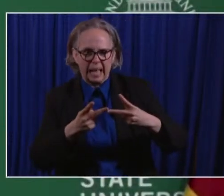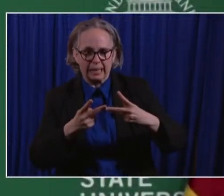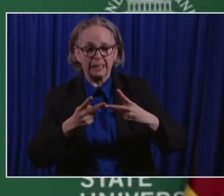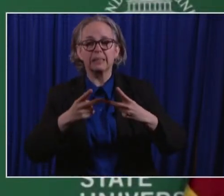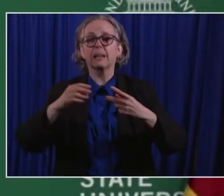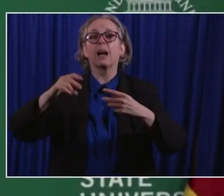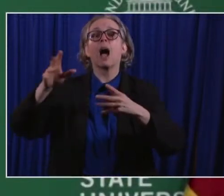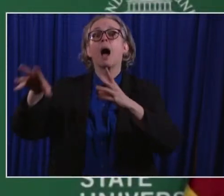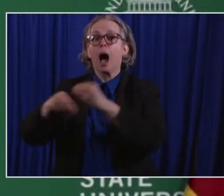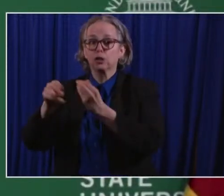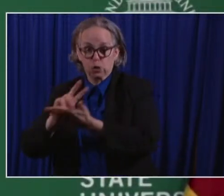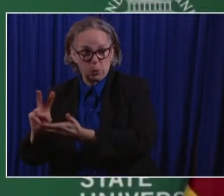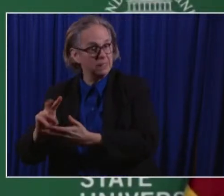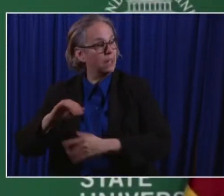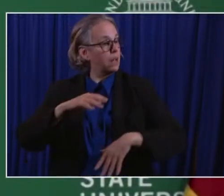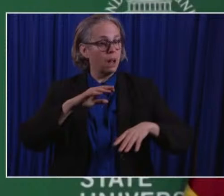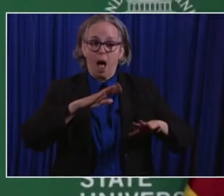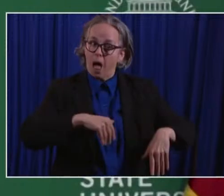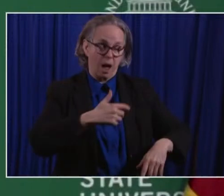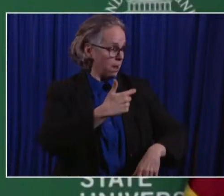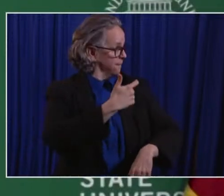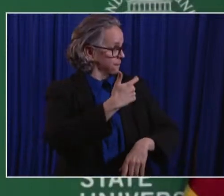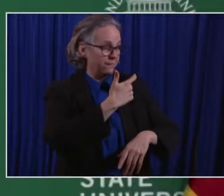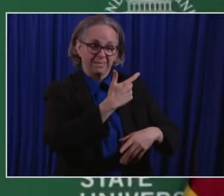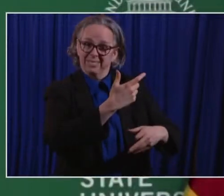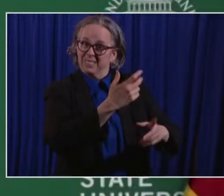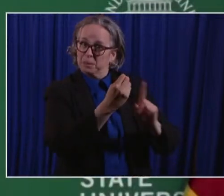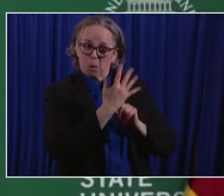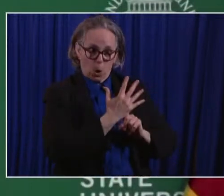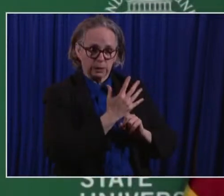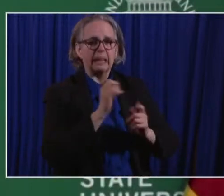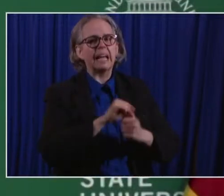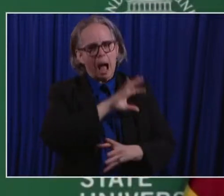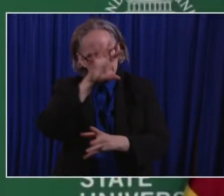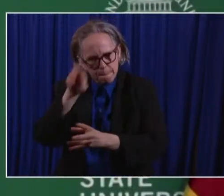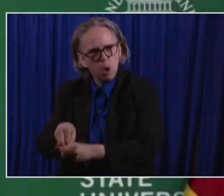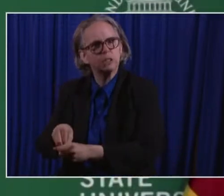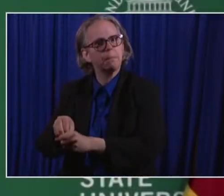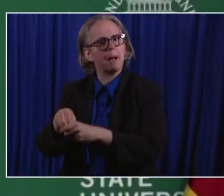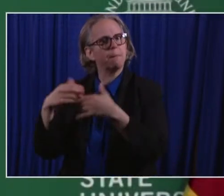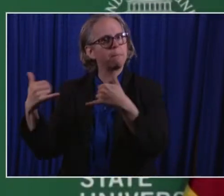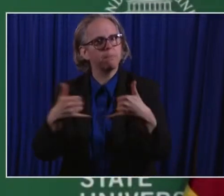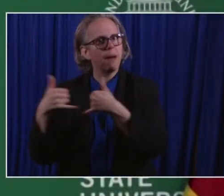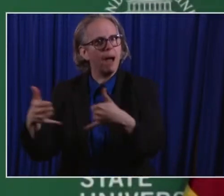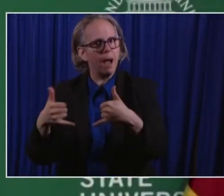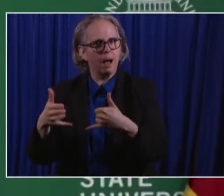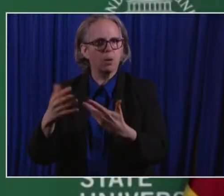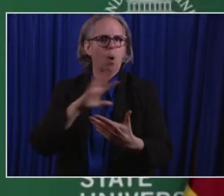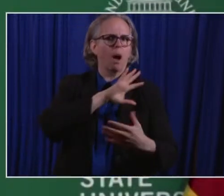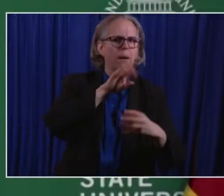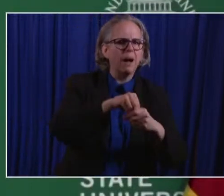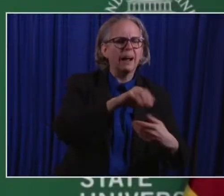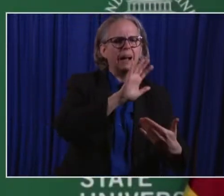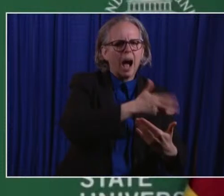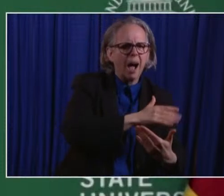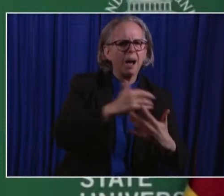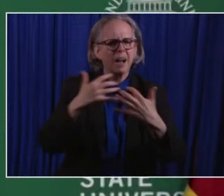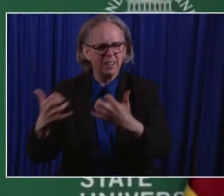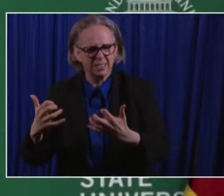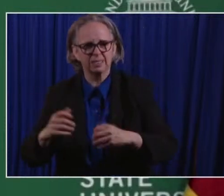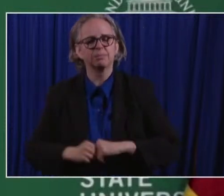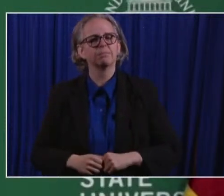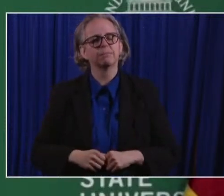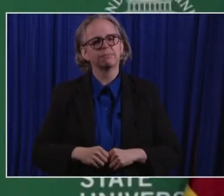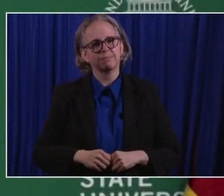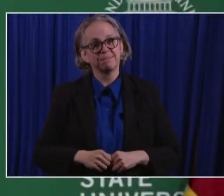they may at some point in the future be exposed to someone who has the COVID. This change will